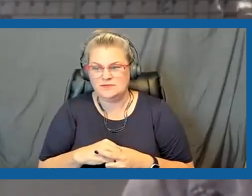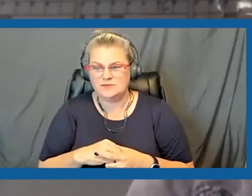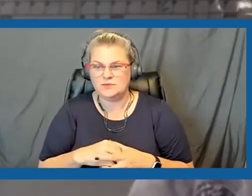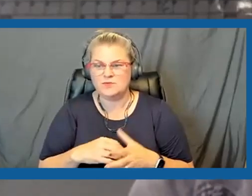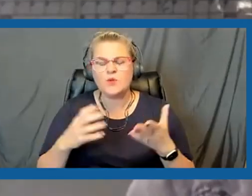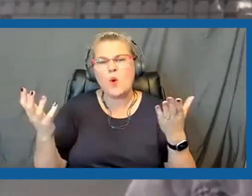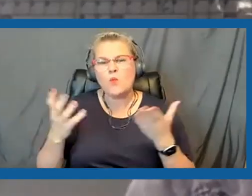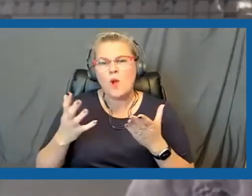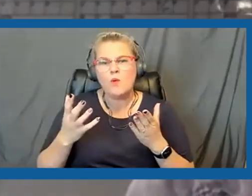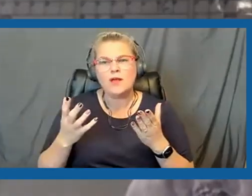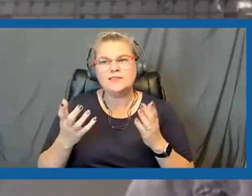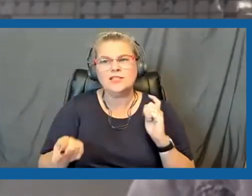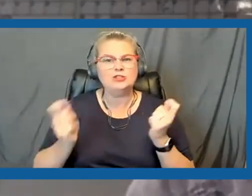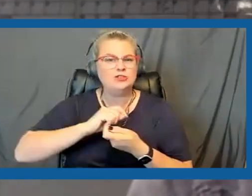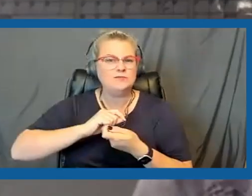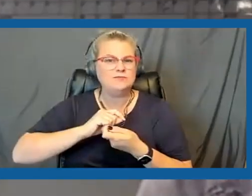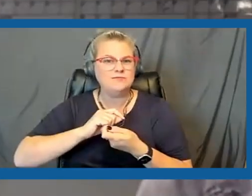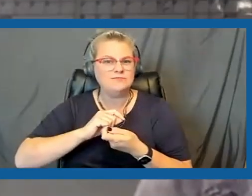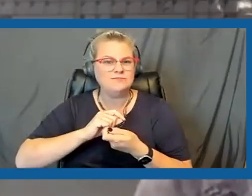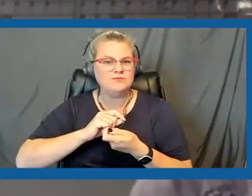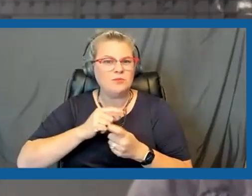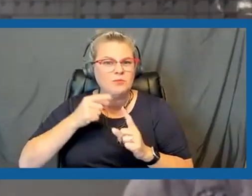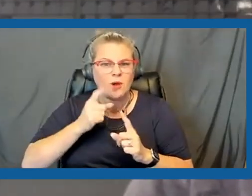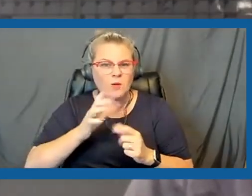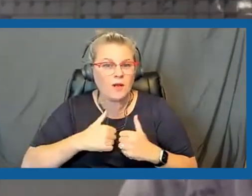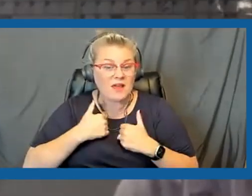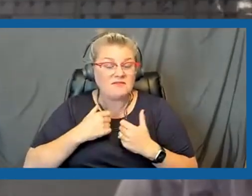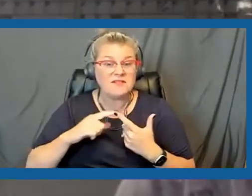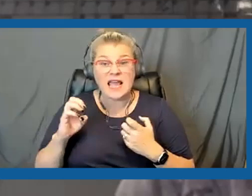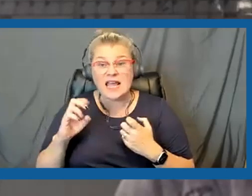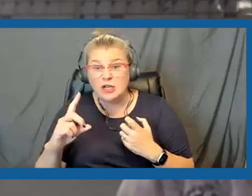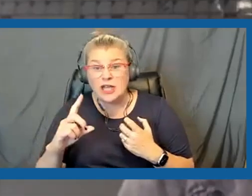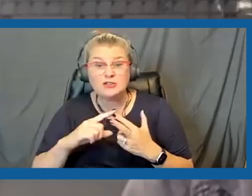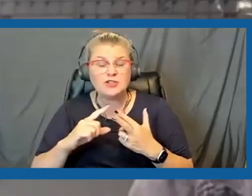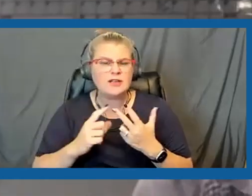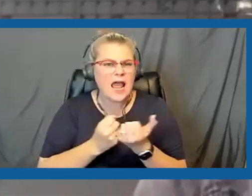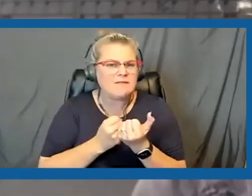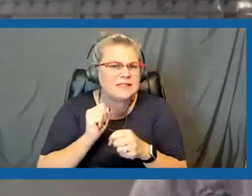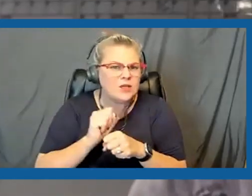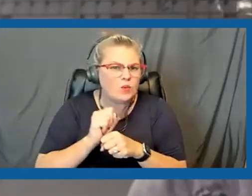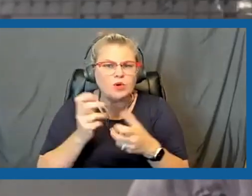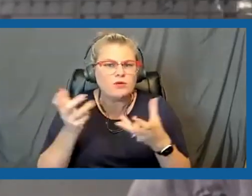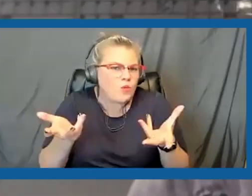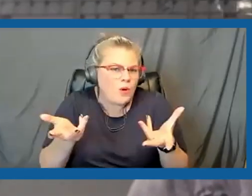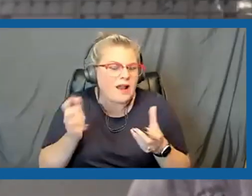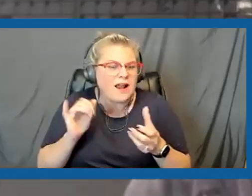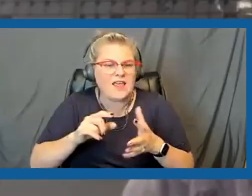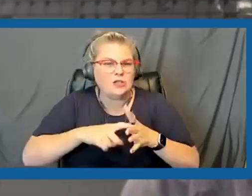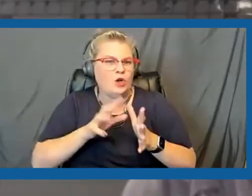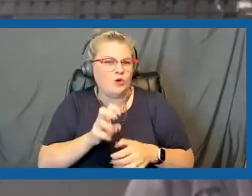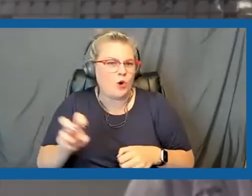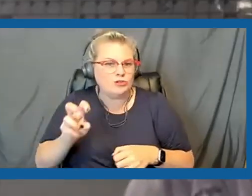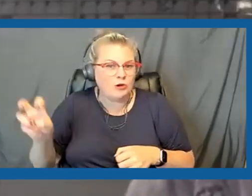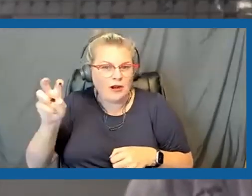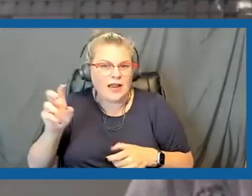the turning point in your life, education, or advocacy work that began your journey to be